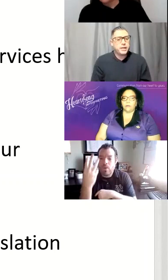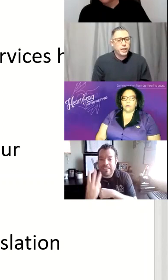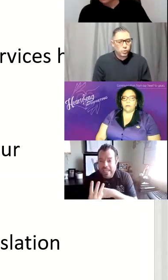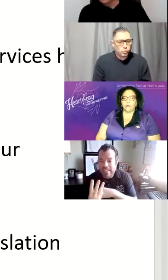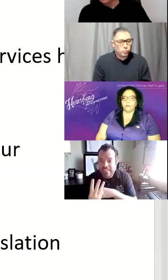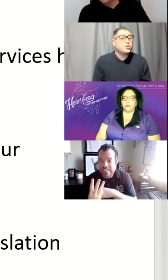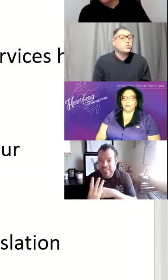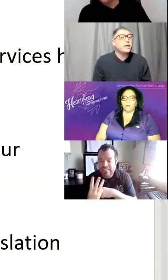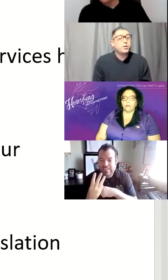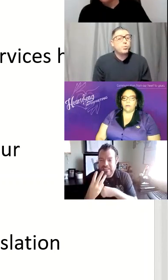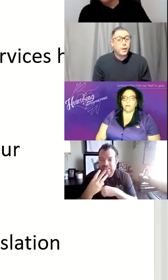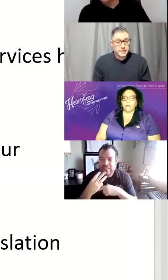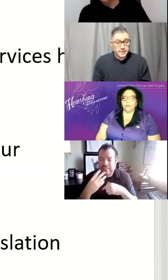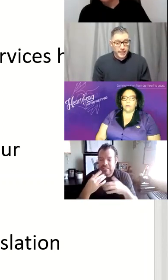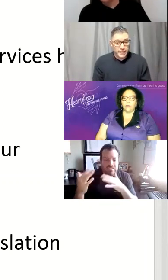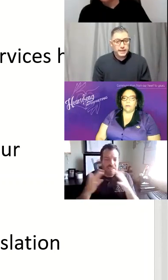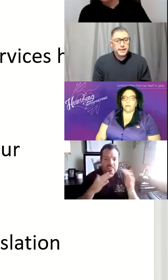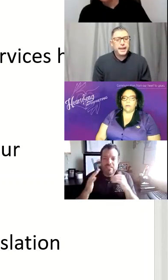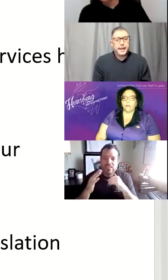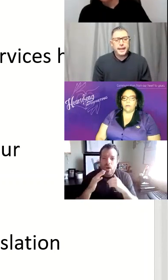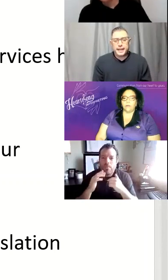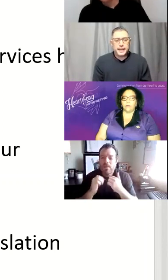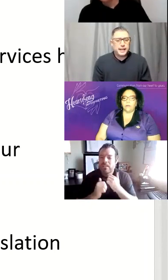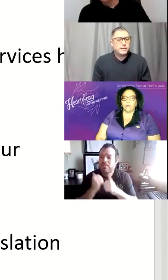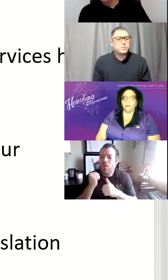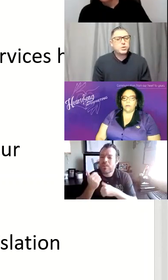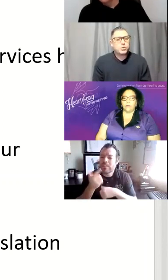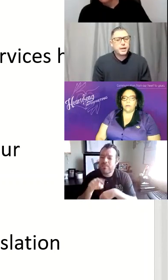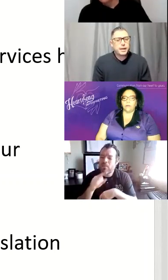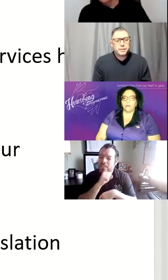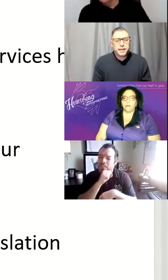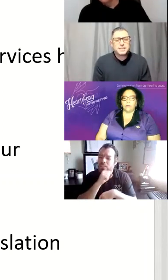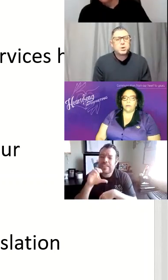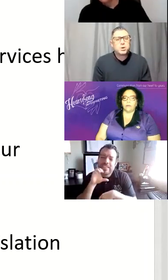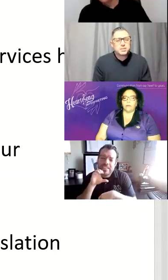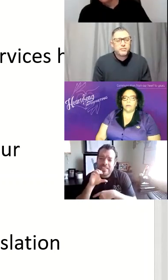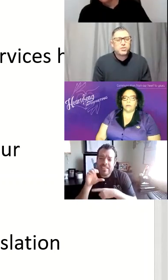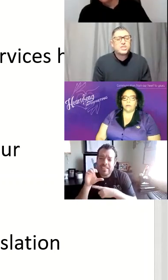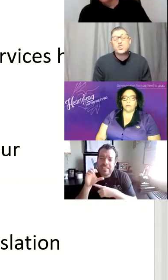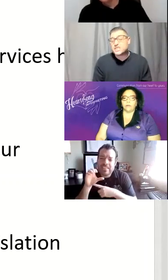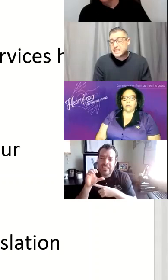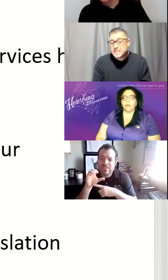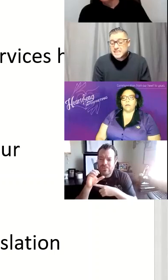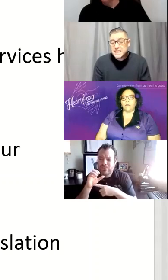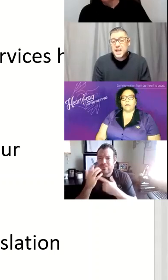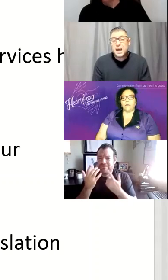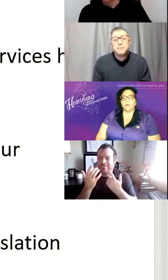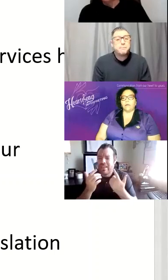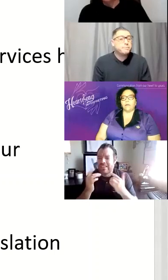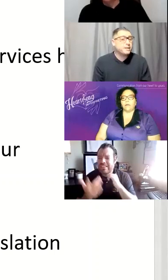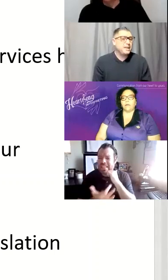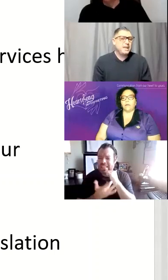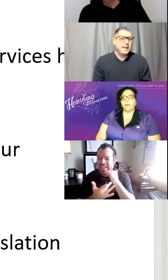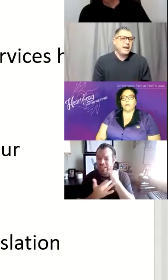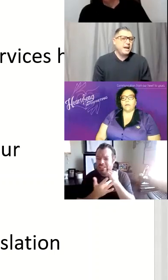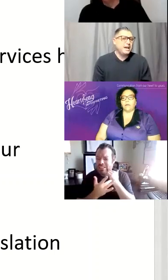in our meeting room. We would do that every Wednesday. And it was a great place mostly for senior citizens to